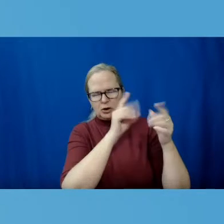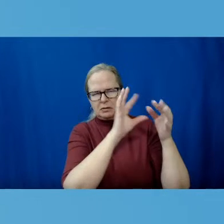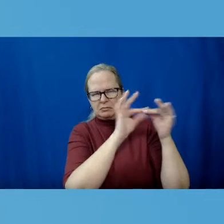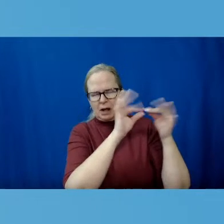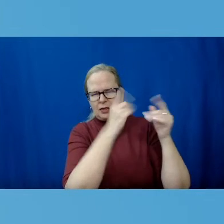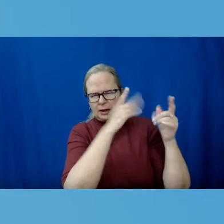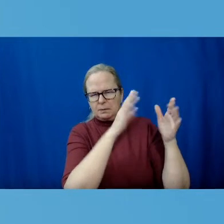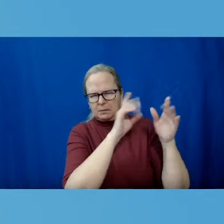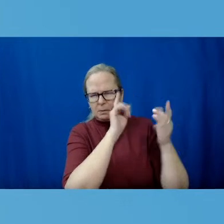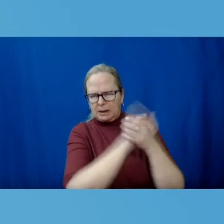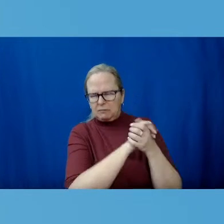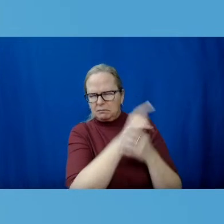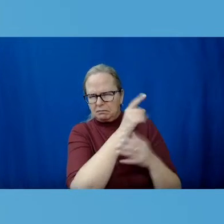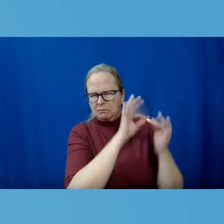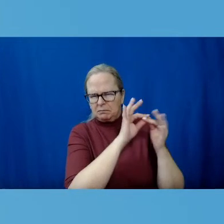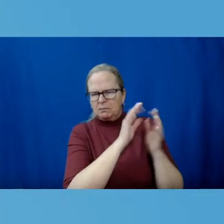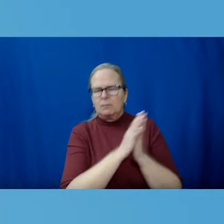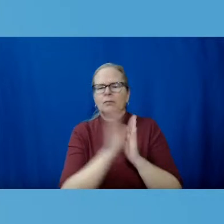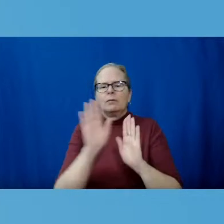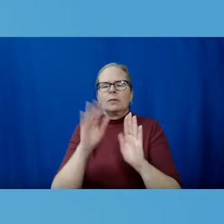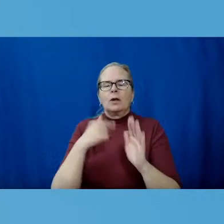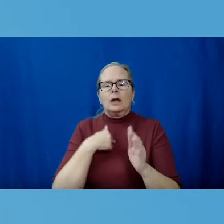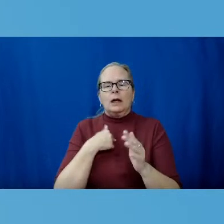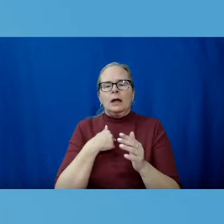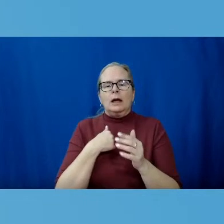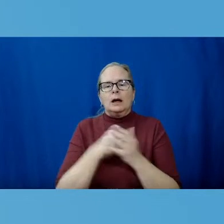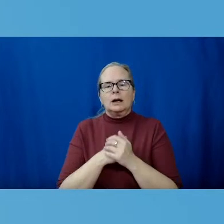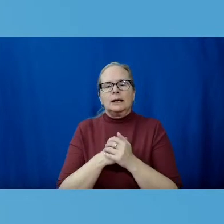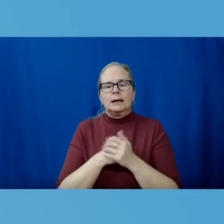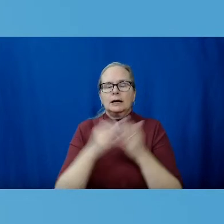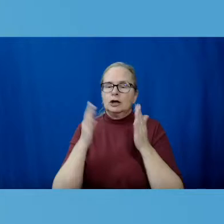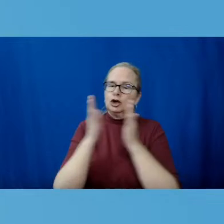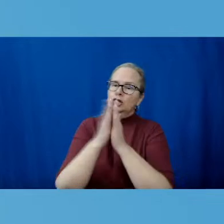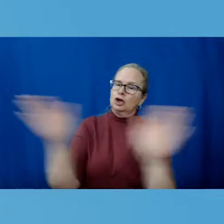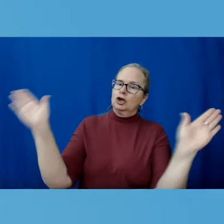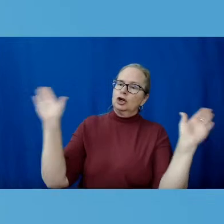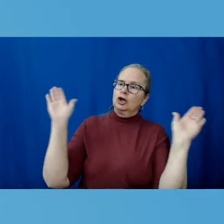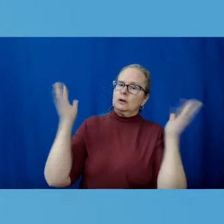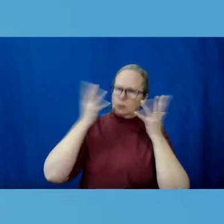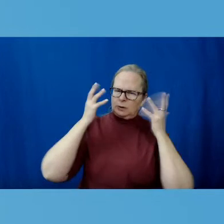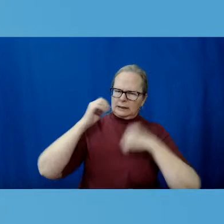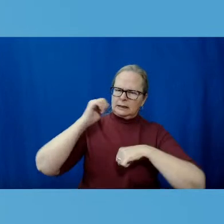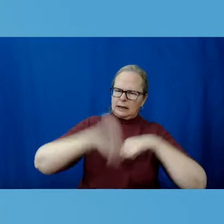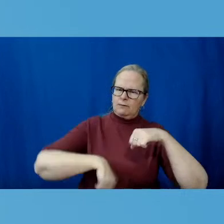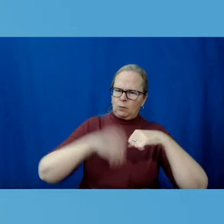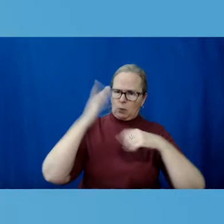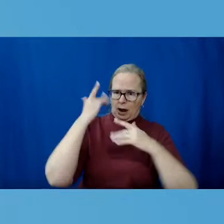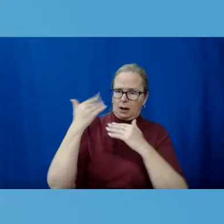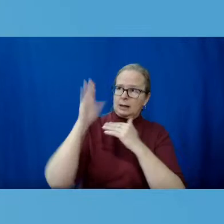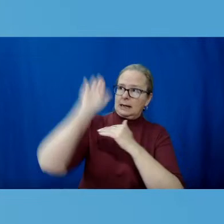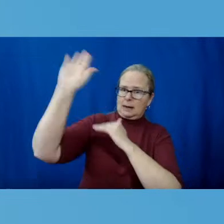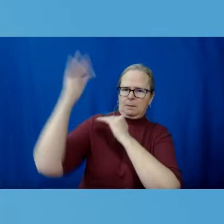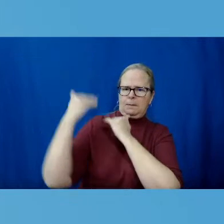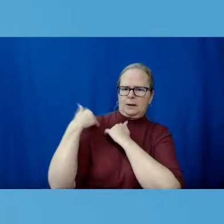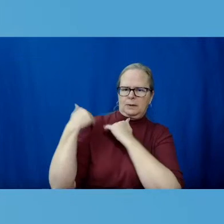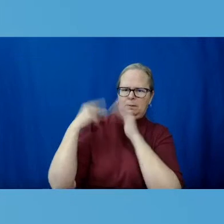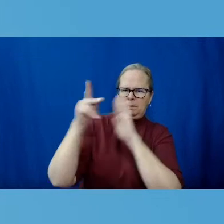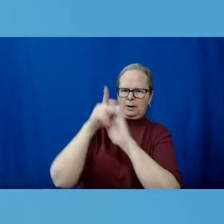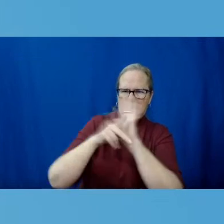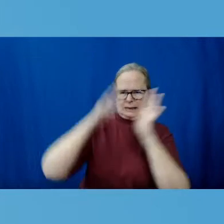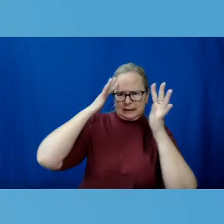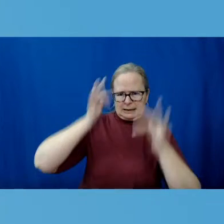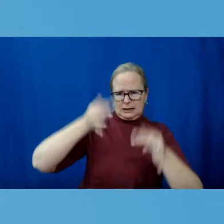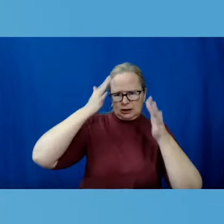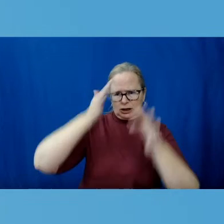to hold the government accountable for policy decisions through courts. And so the answer would be the same, really. If you went to court, you'll be looking